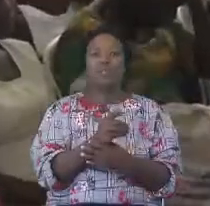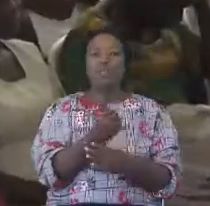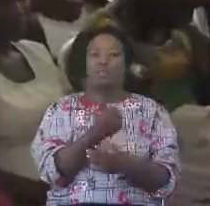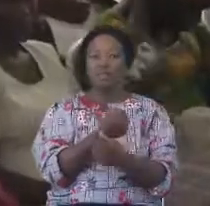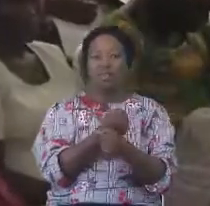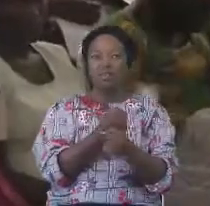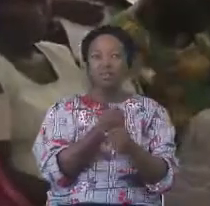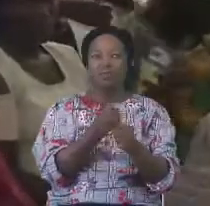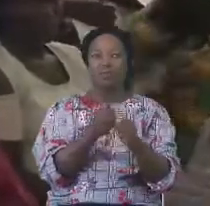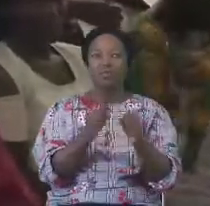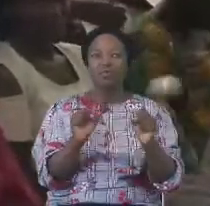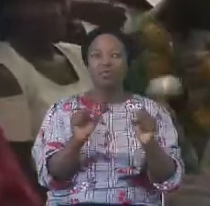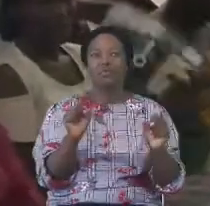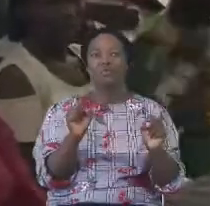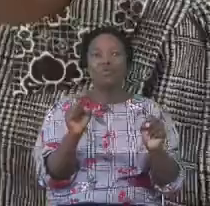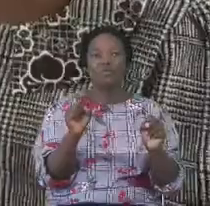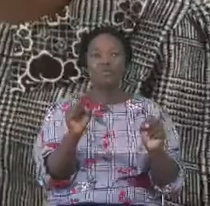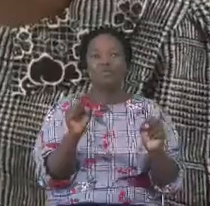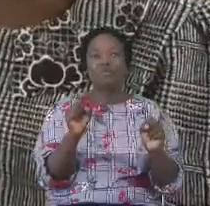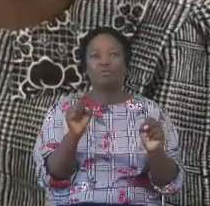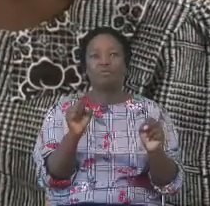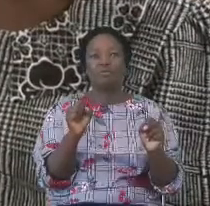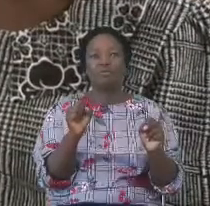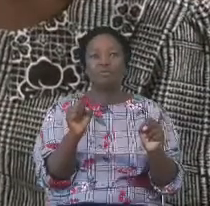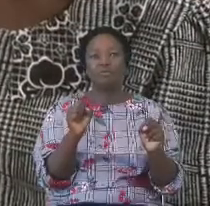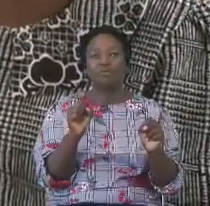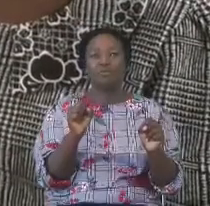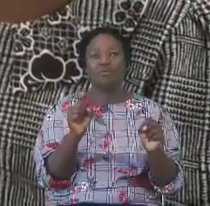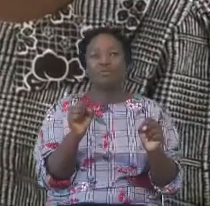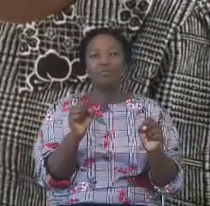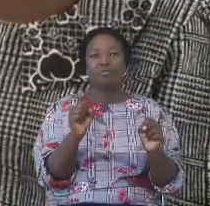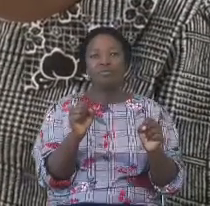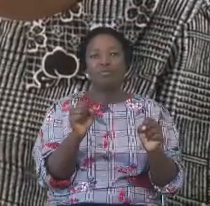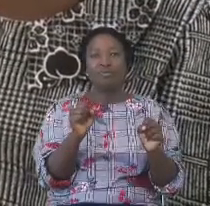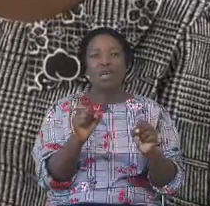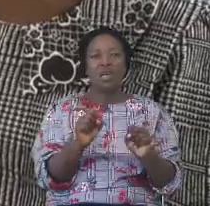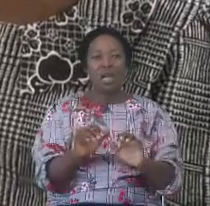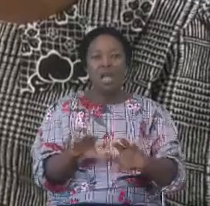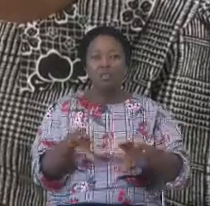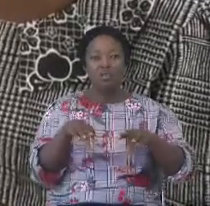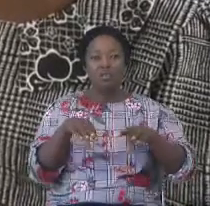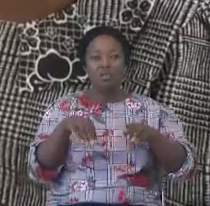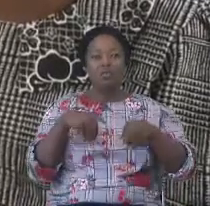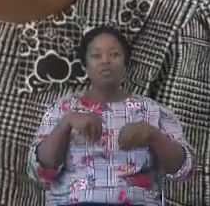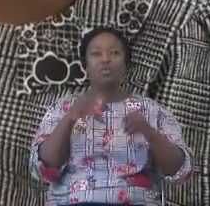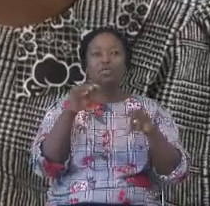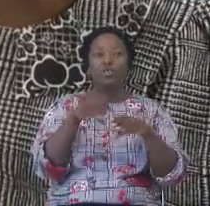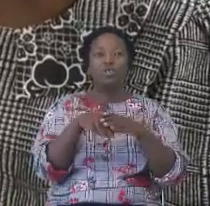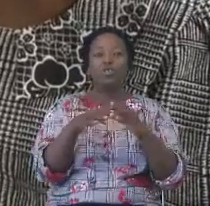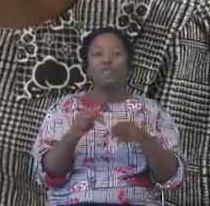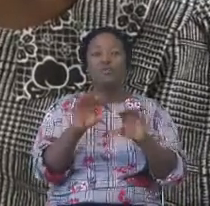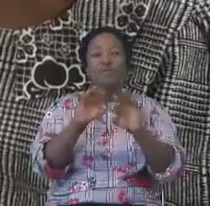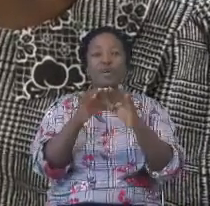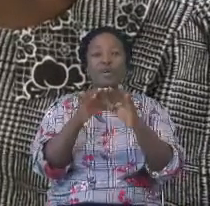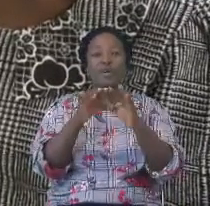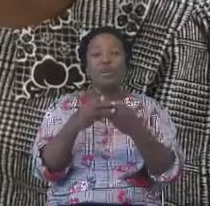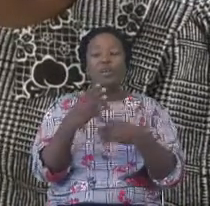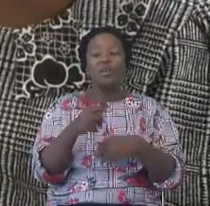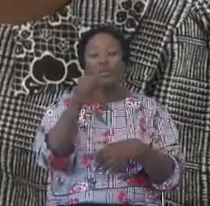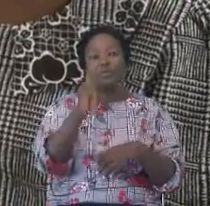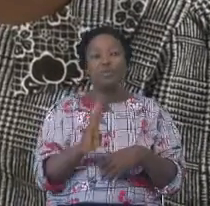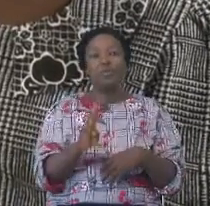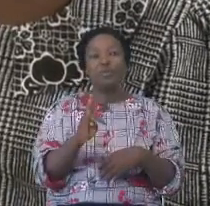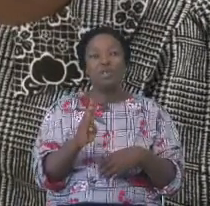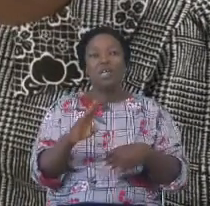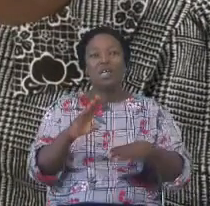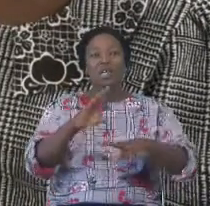sin is finished. Redemption, salvation, adoption into the